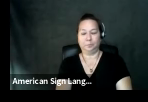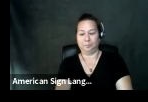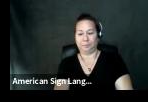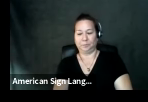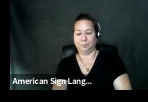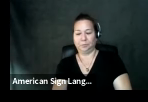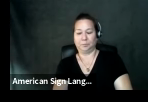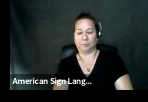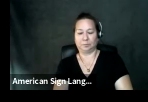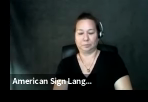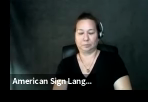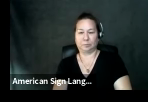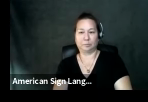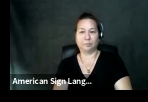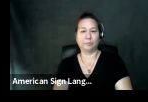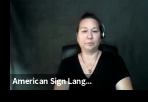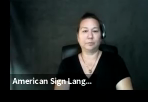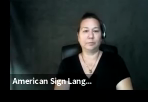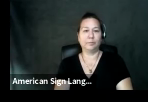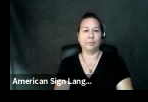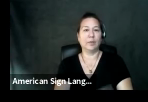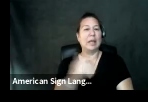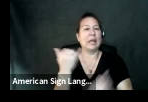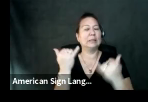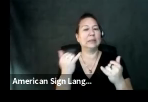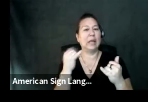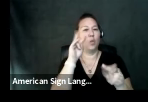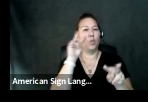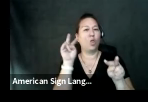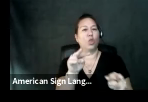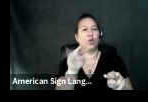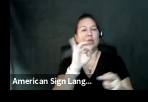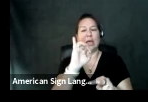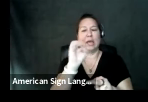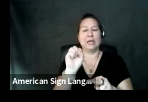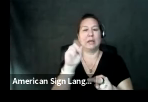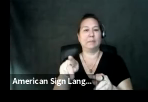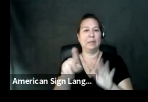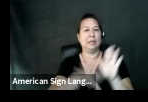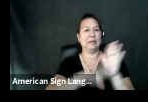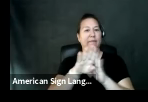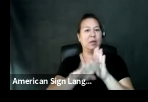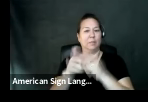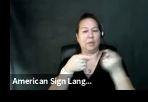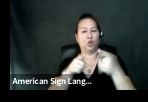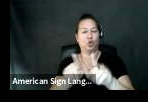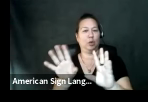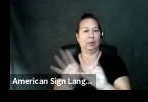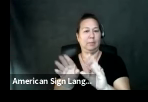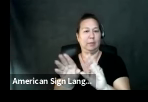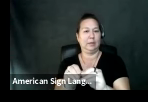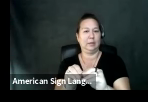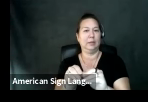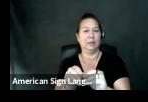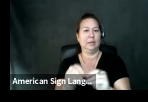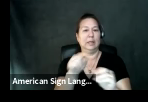All right, so now we're going to be really looking into the IEP development during the IEP meeting. And so here's one of the